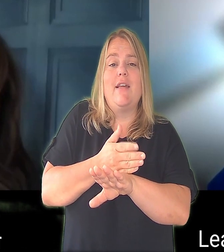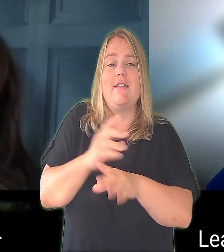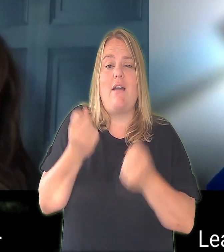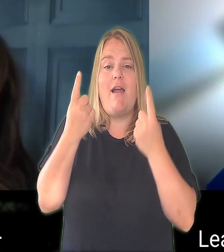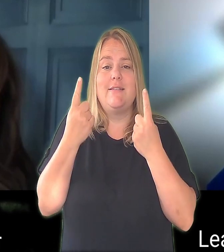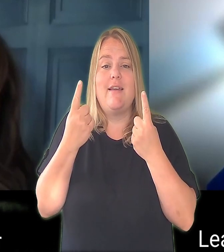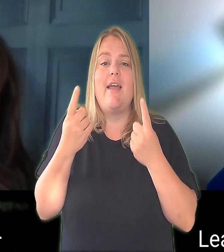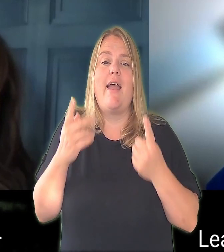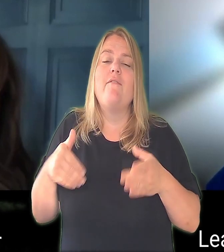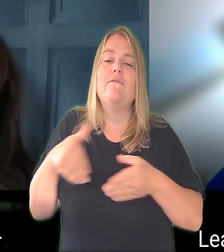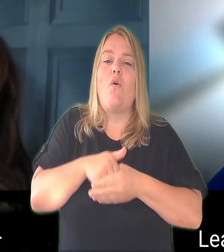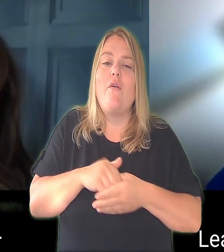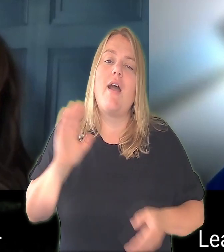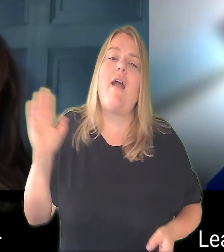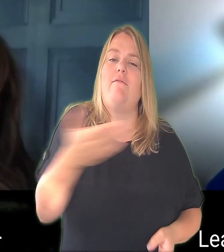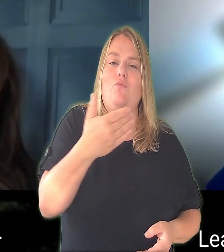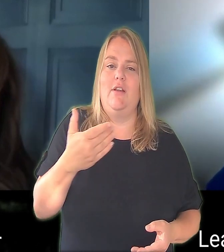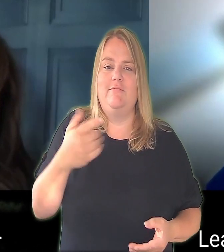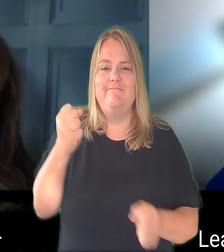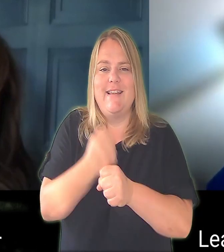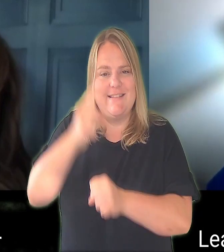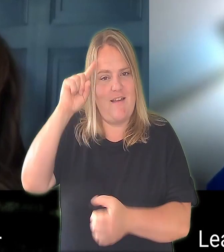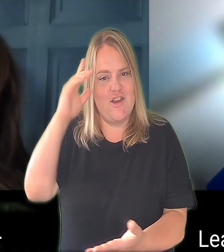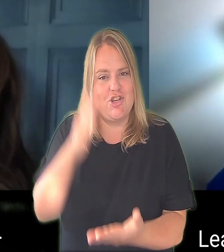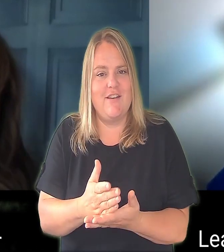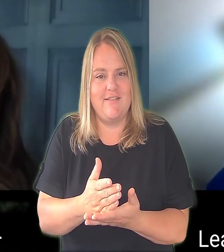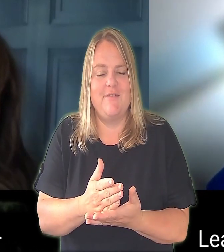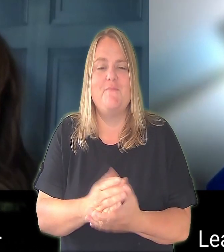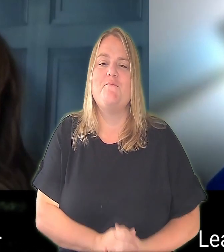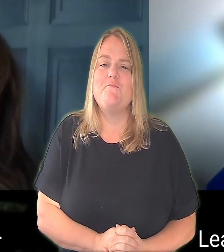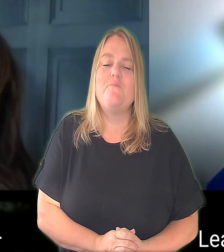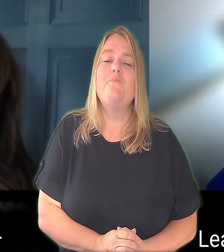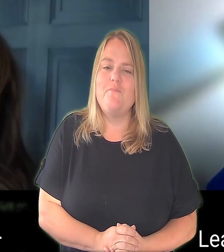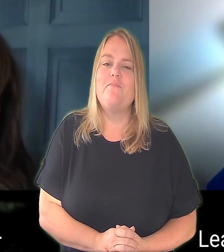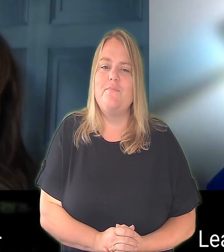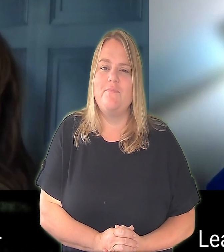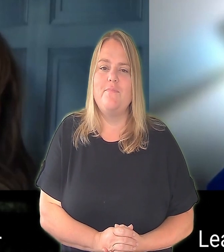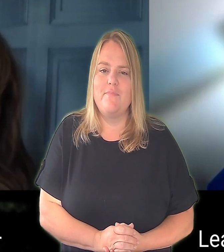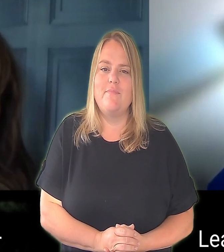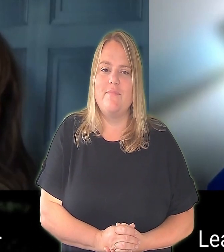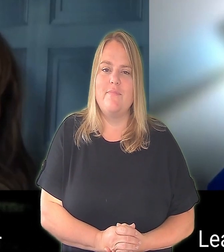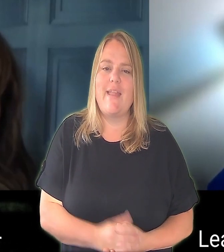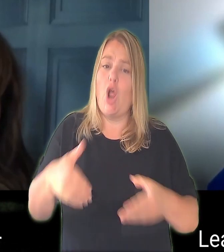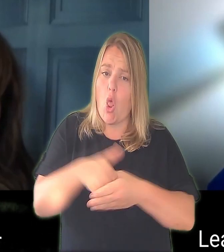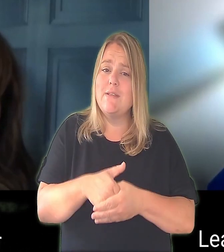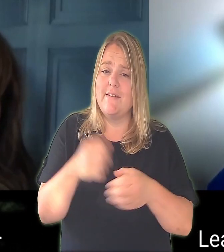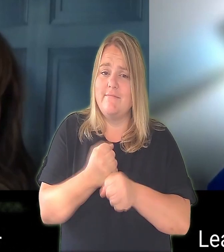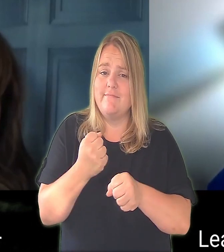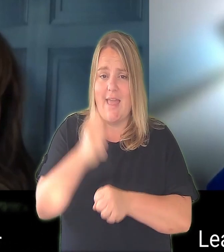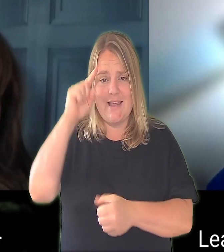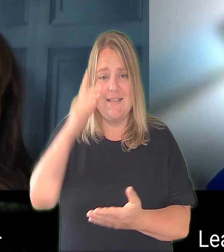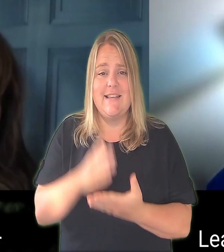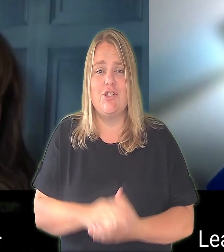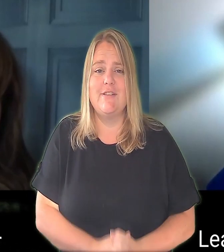everyone in decision making. It's not just the impact of what we do that should be equitable, but we want inclusive decision making as well to involve